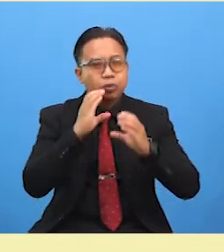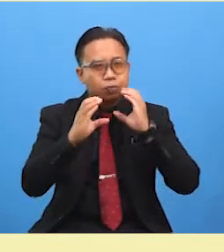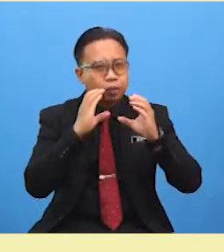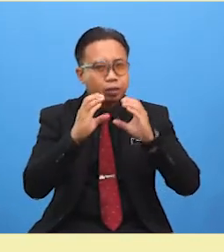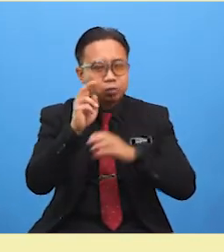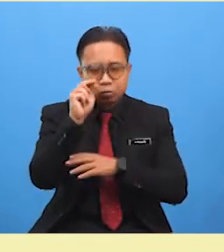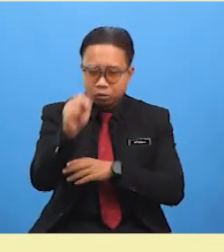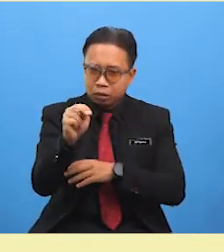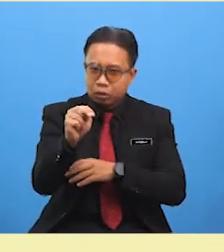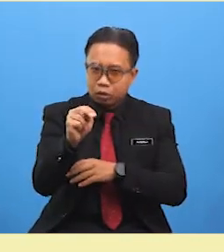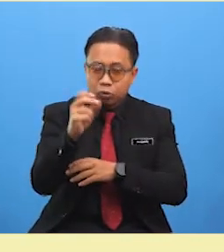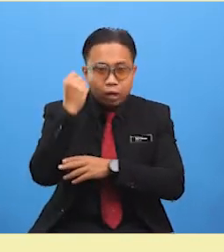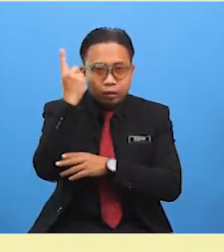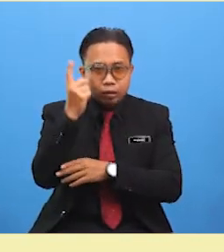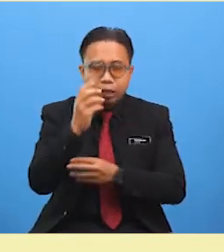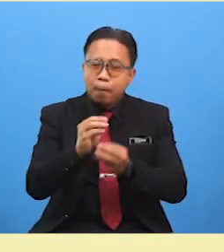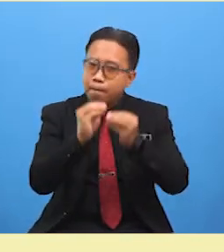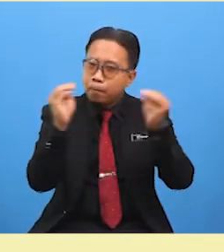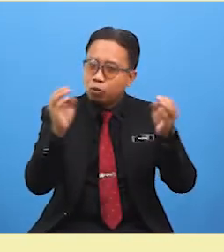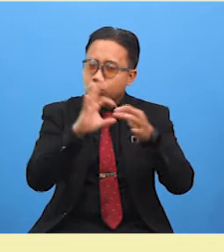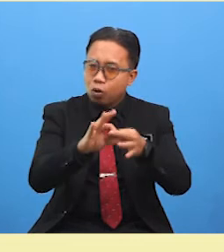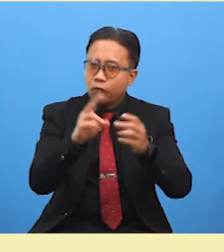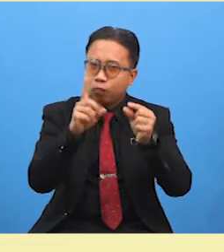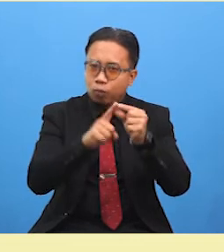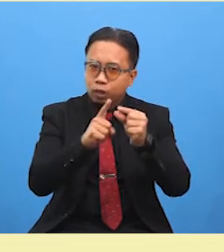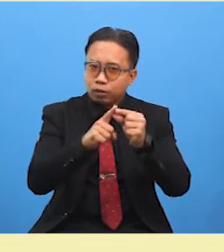you need to understand most of the words in the text.